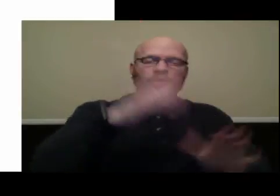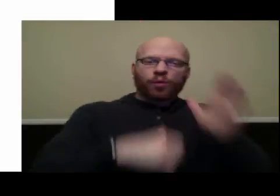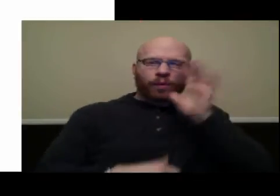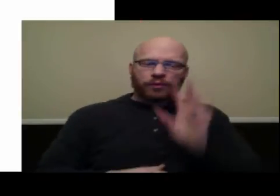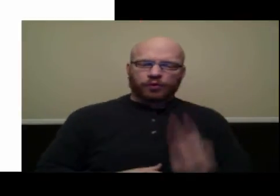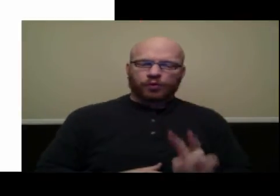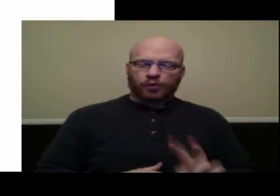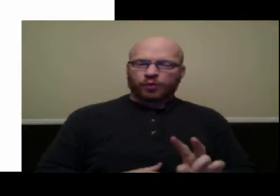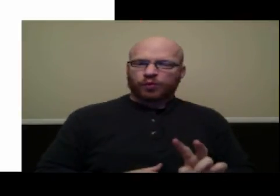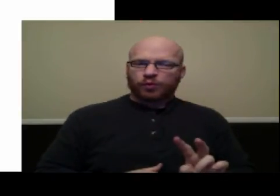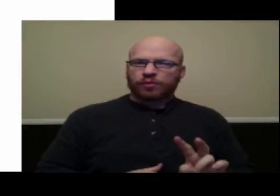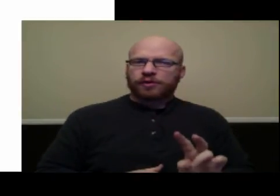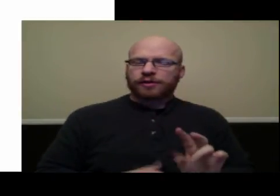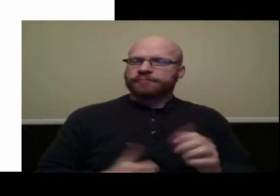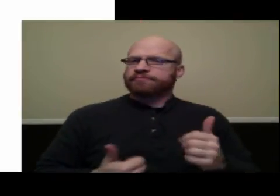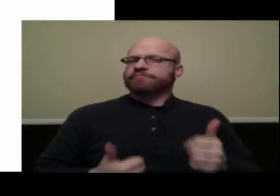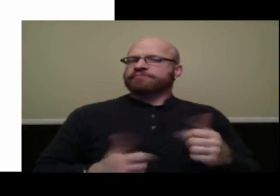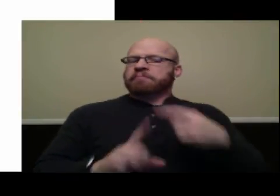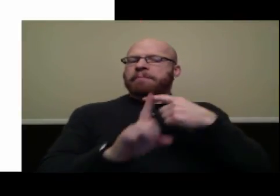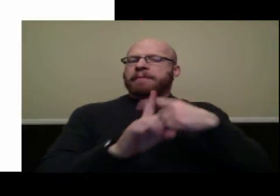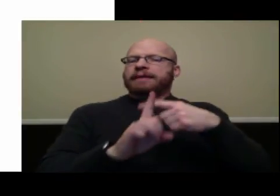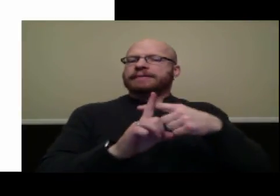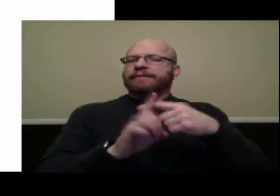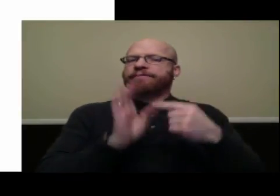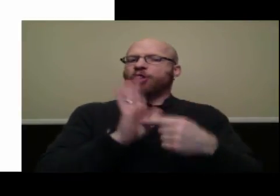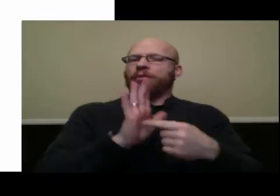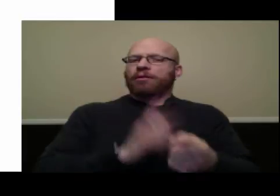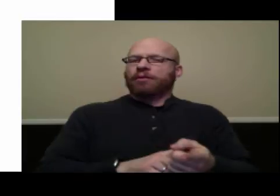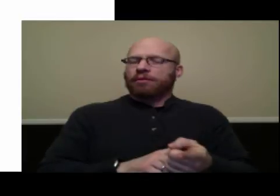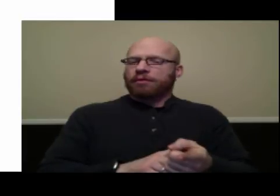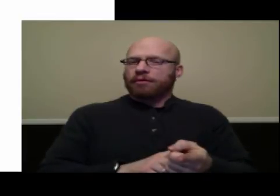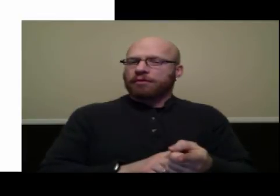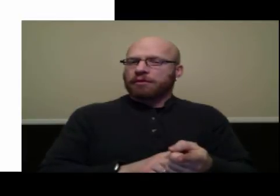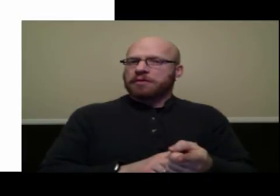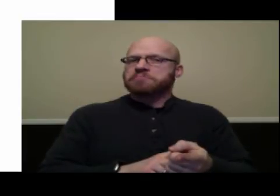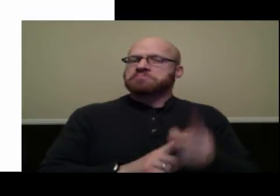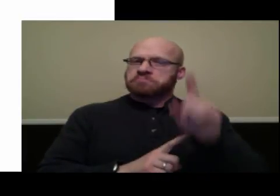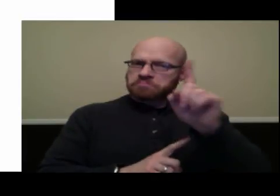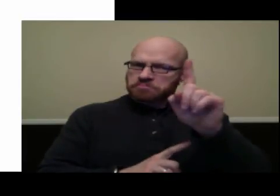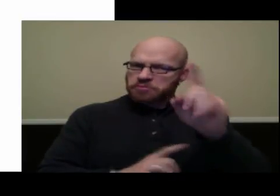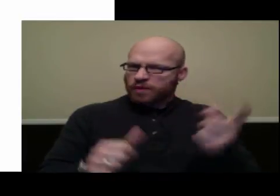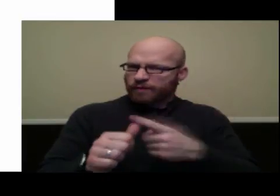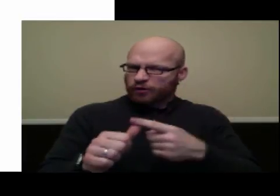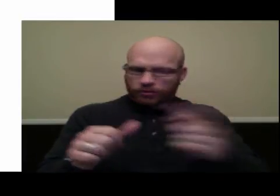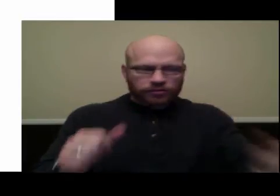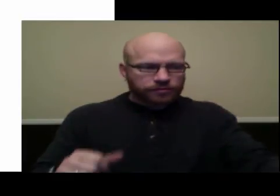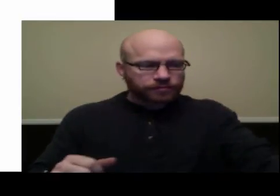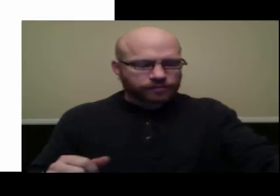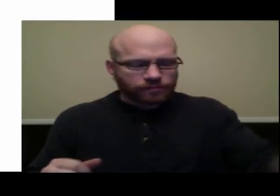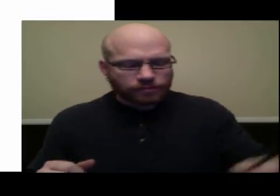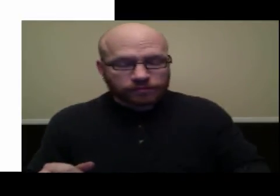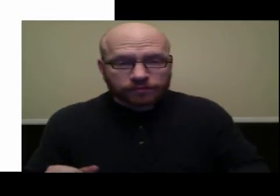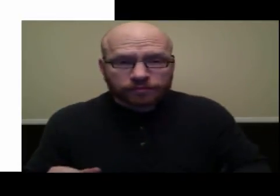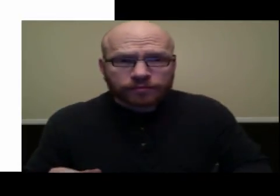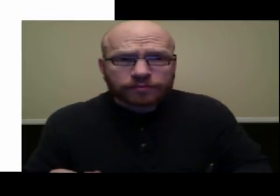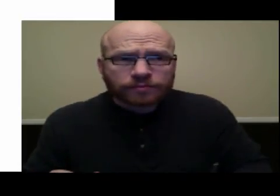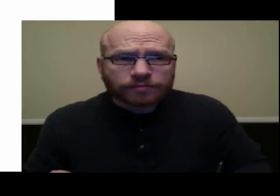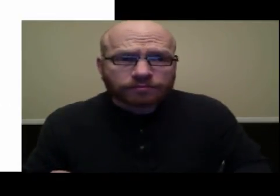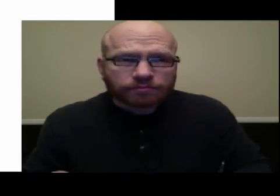I might understand If I look at it I know 5y minus 3y Will be a positive 2y So I'm going to approach it that way